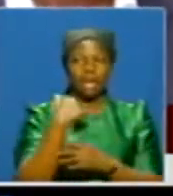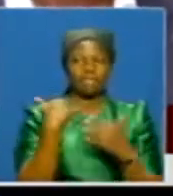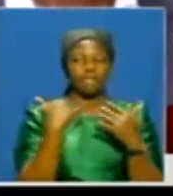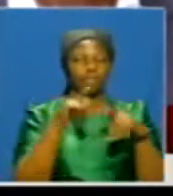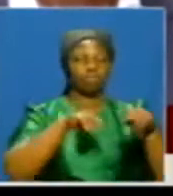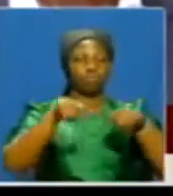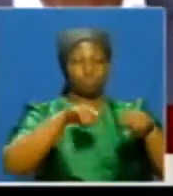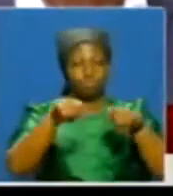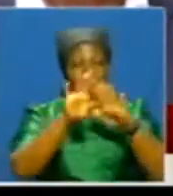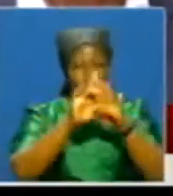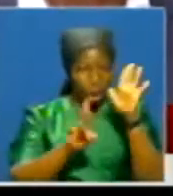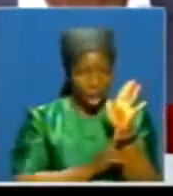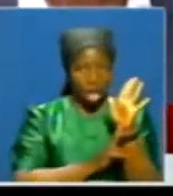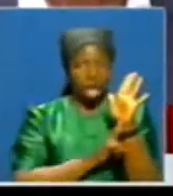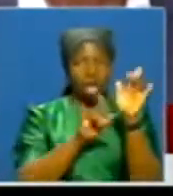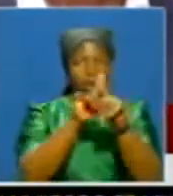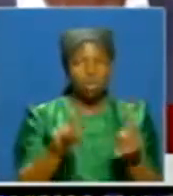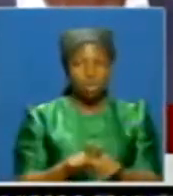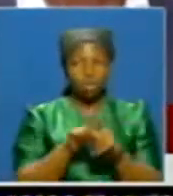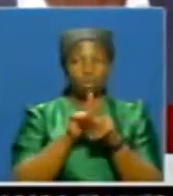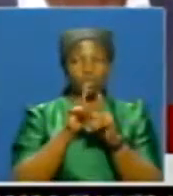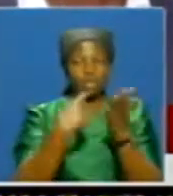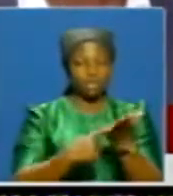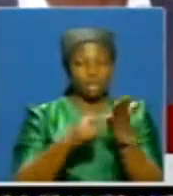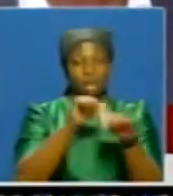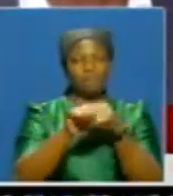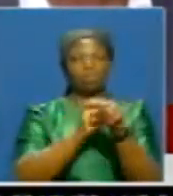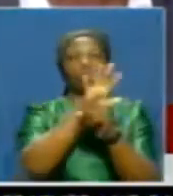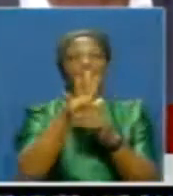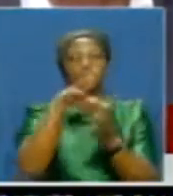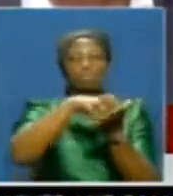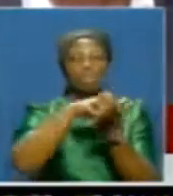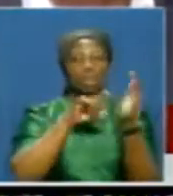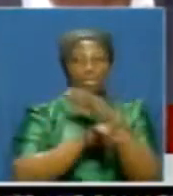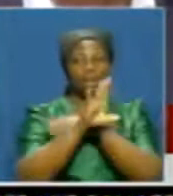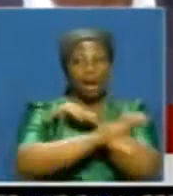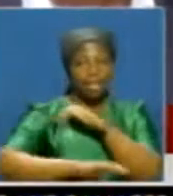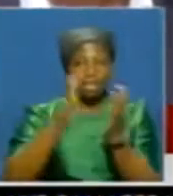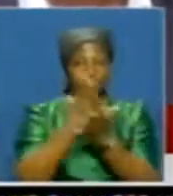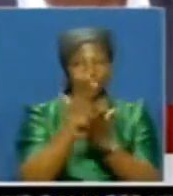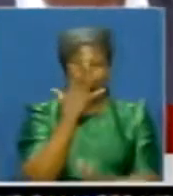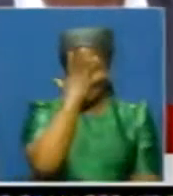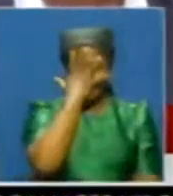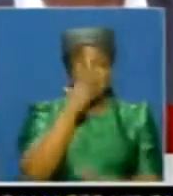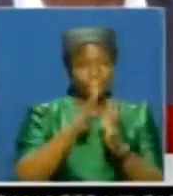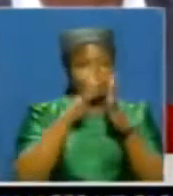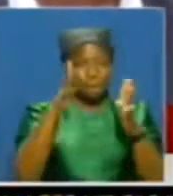have discussed is the issue of COVID-19 situation. In the country, it is quite shameful that only